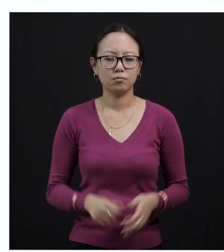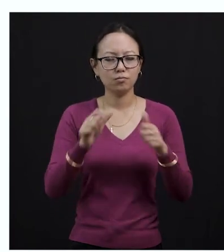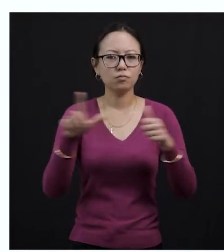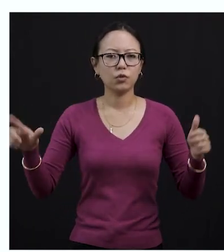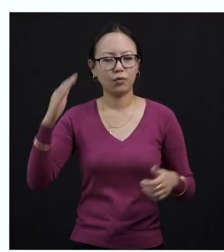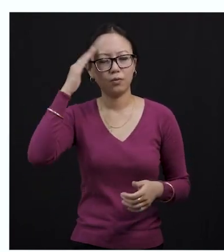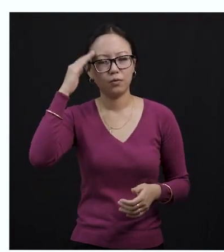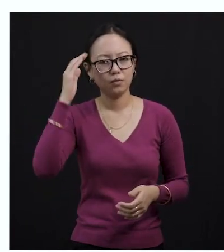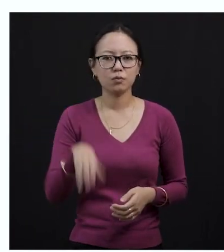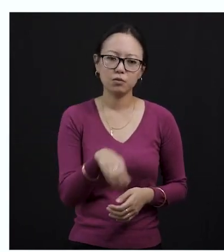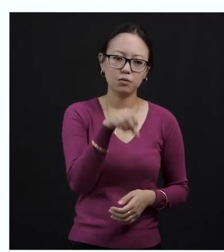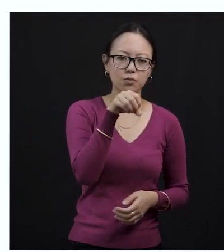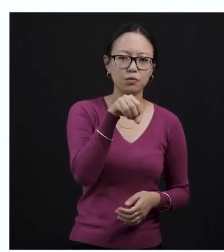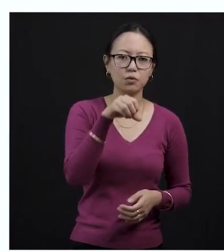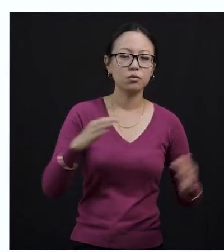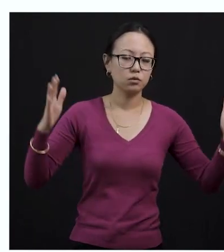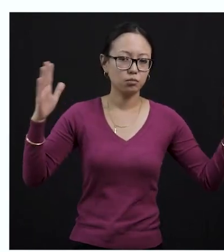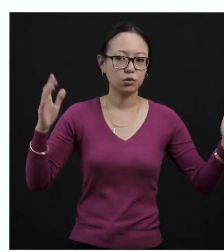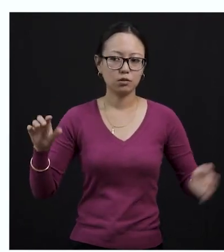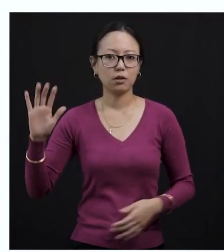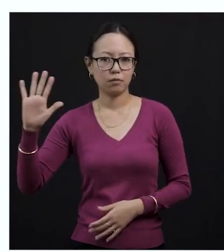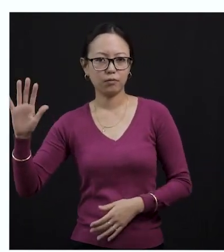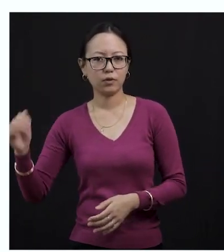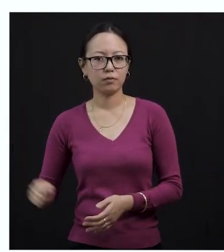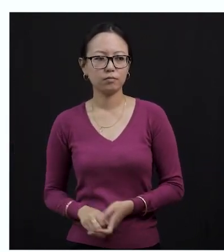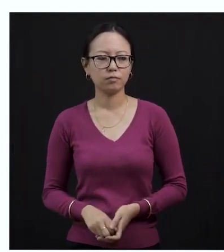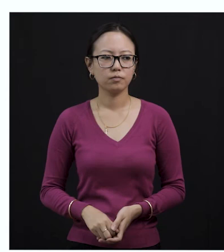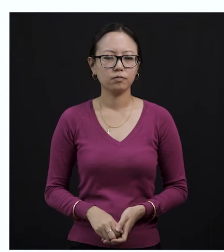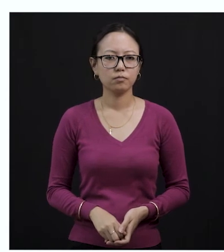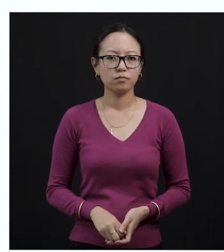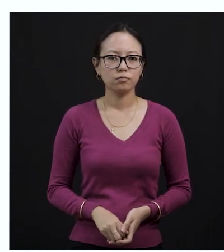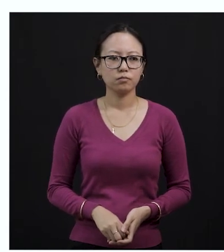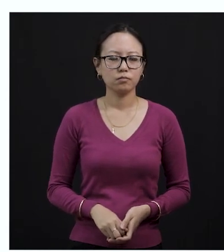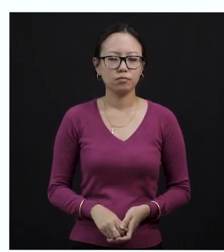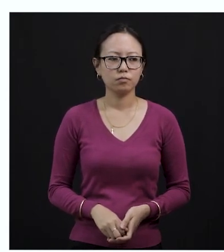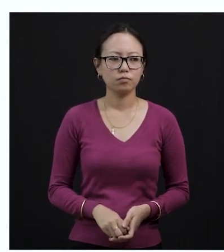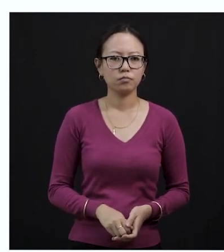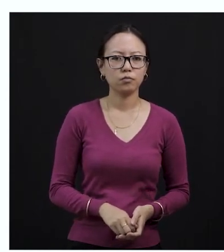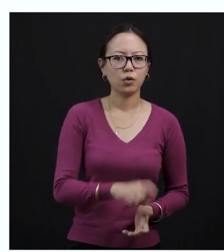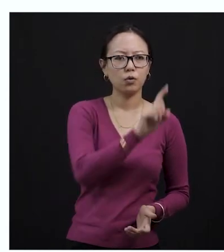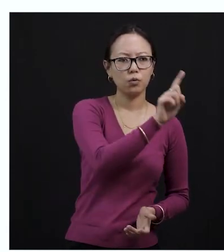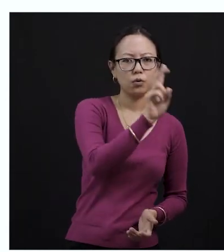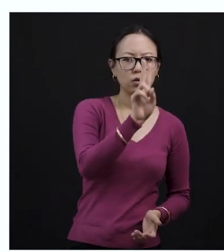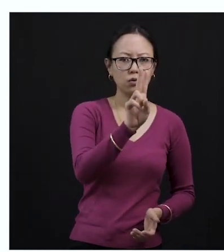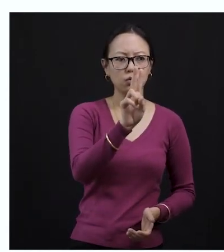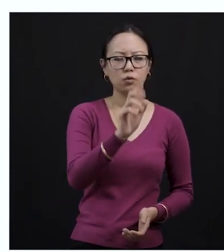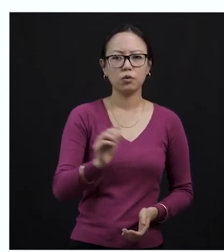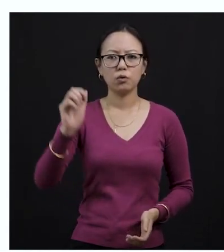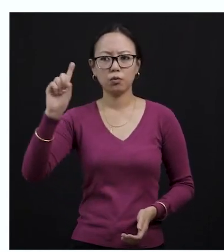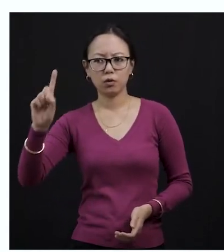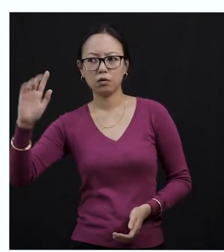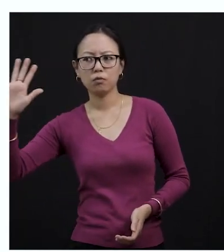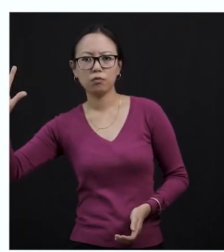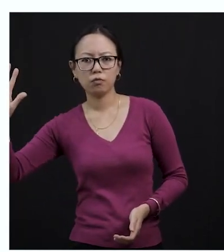than 5. All right. The next example, here is an exercise for you. 12 and